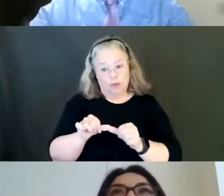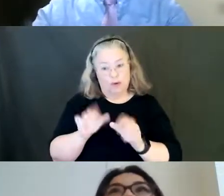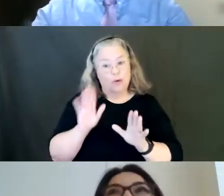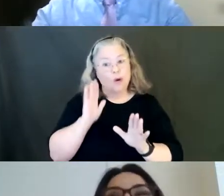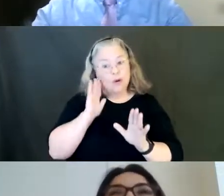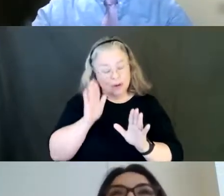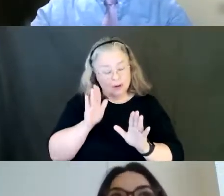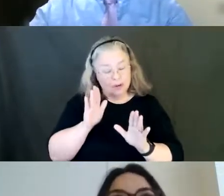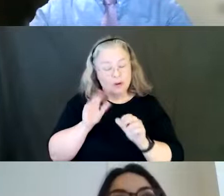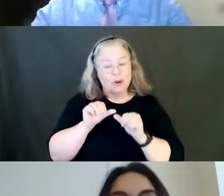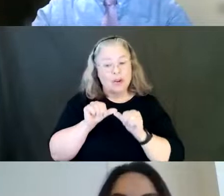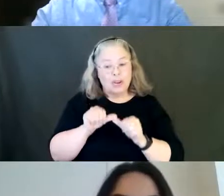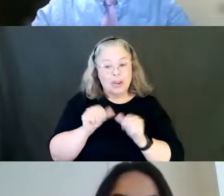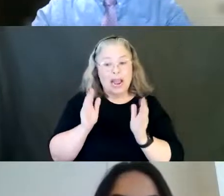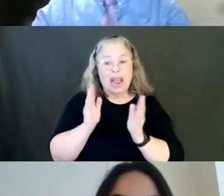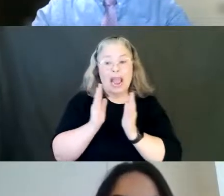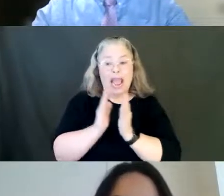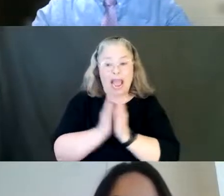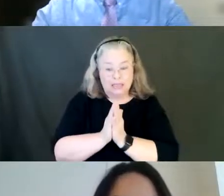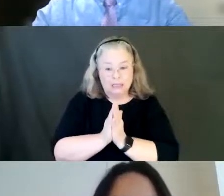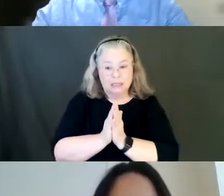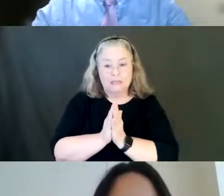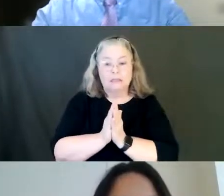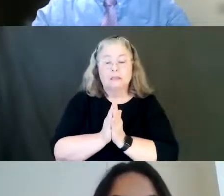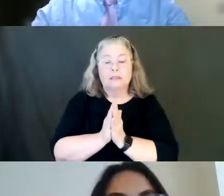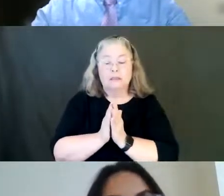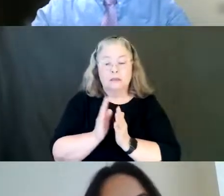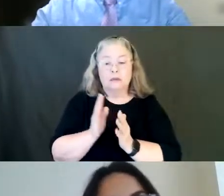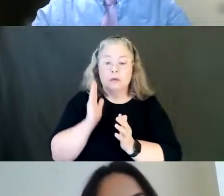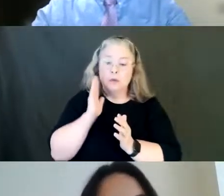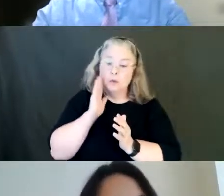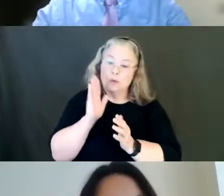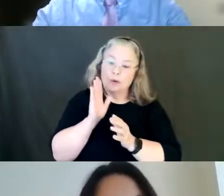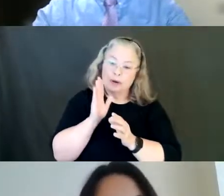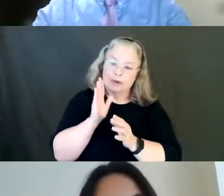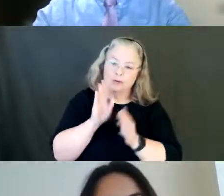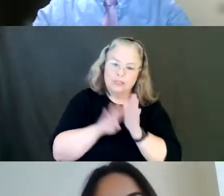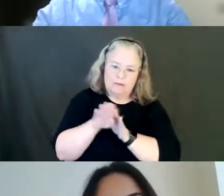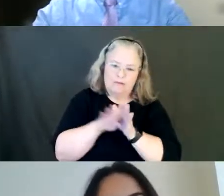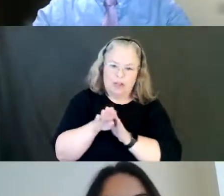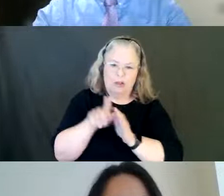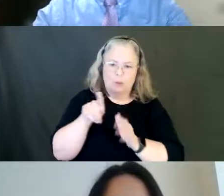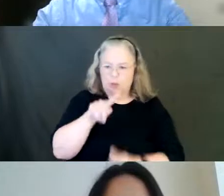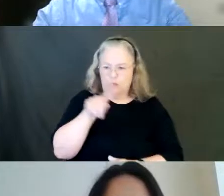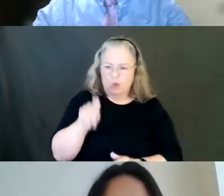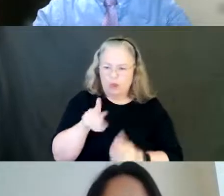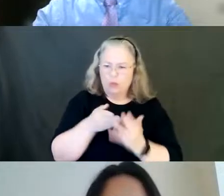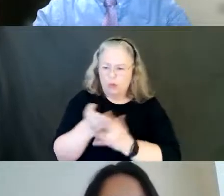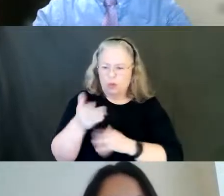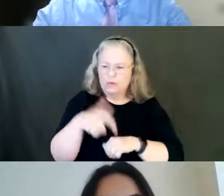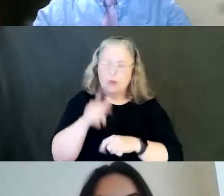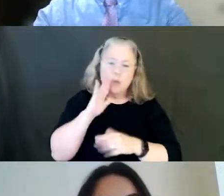will continue to ask, is we'll be forming those over time, but we'll be able to share with